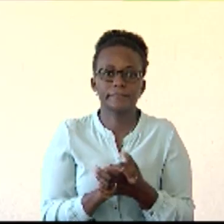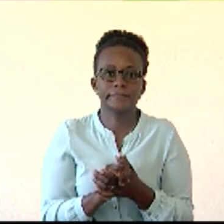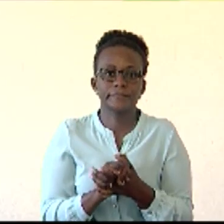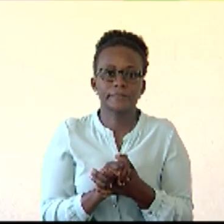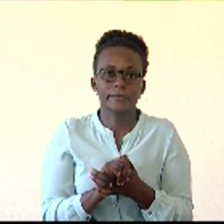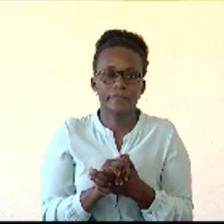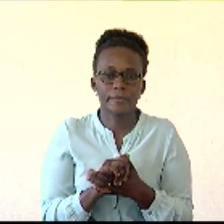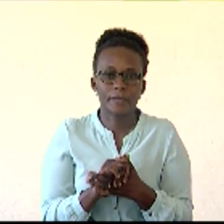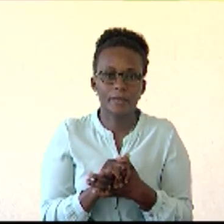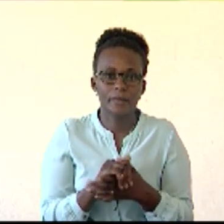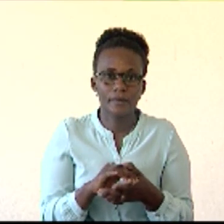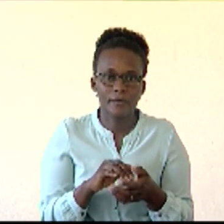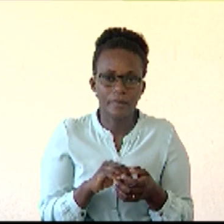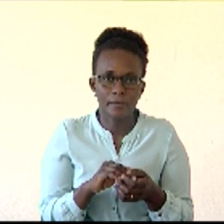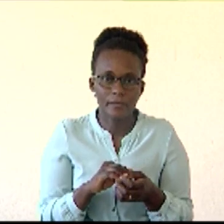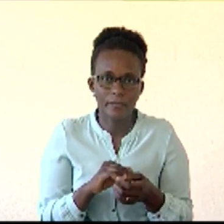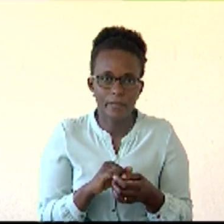is